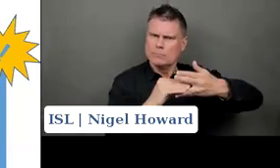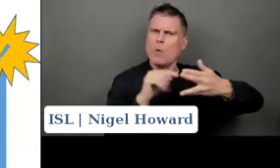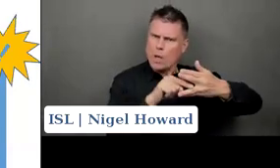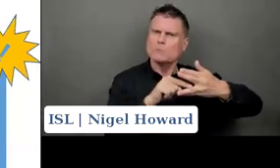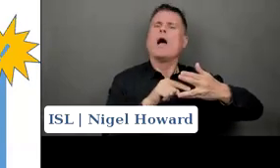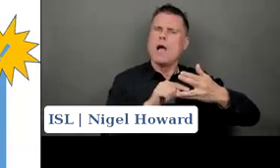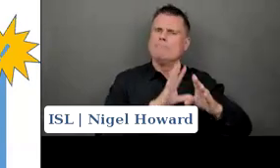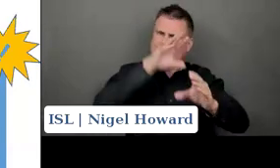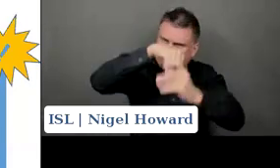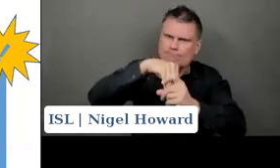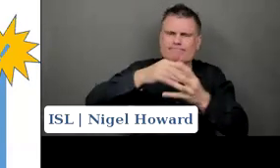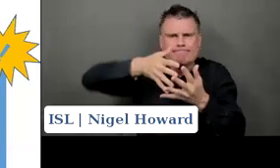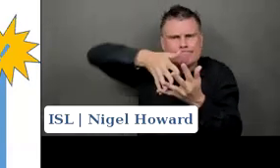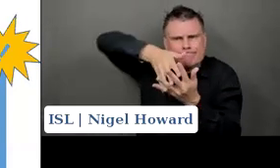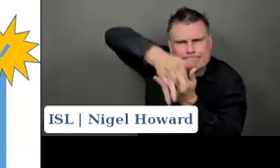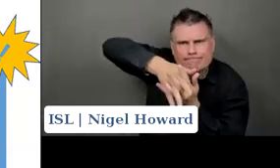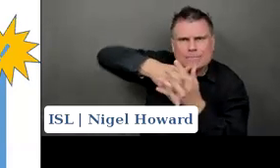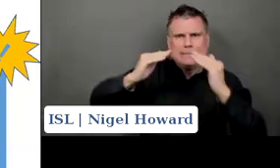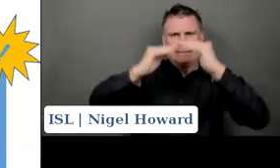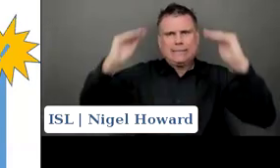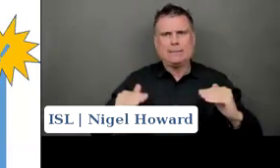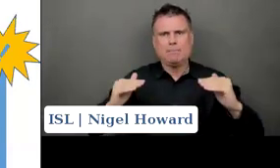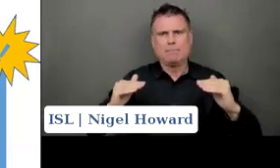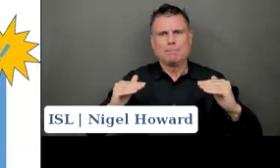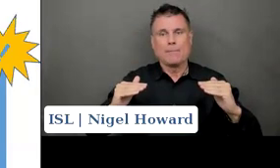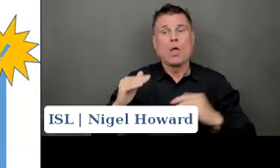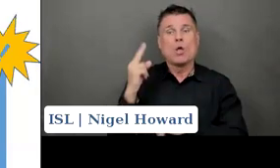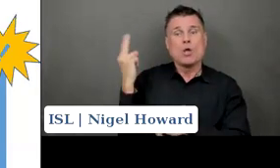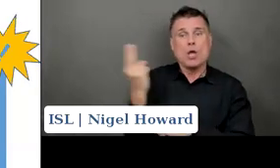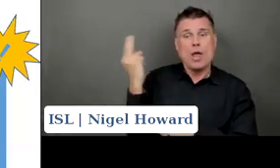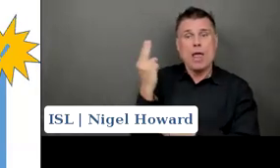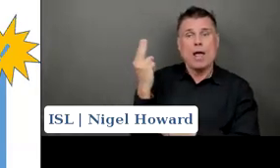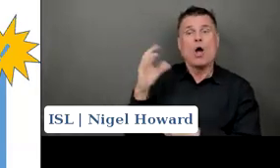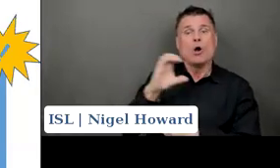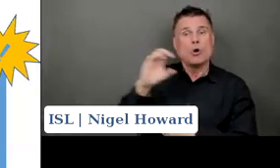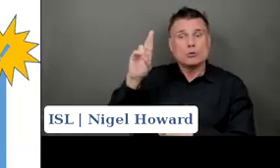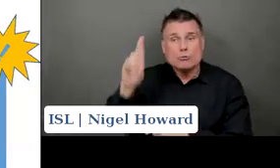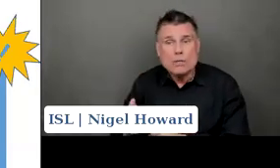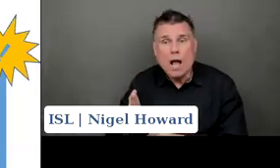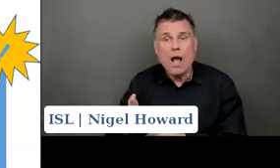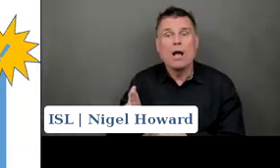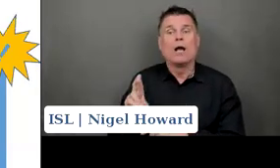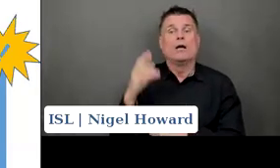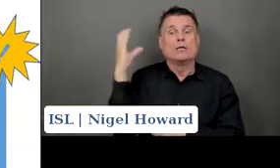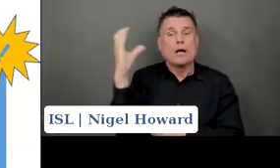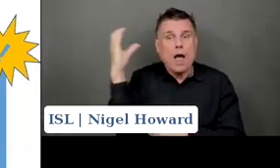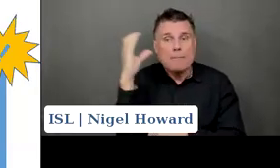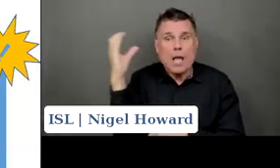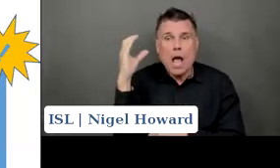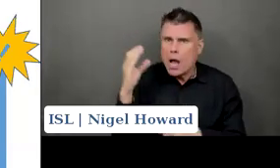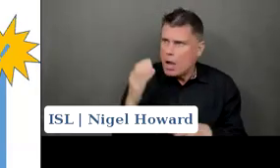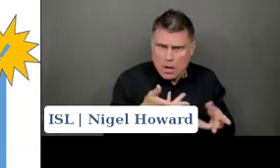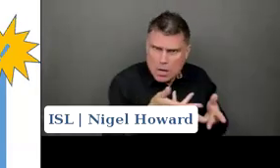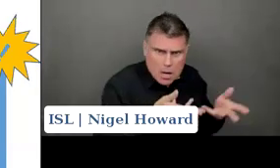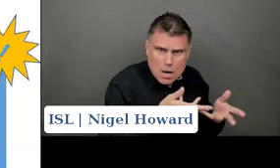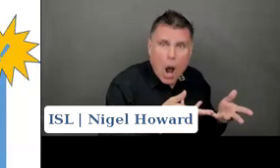as Costa Rica, Colombia, Argentina that are talking about it, and that's also something to take into